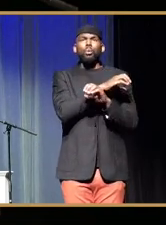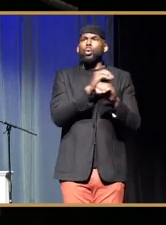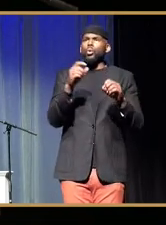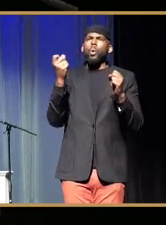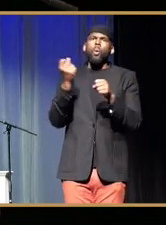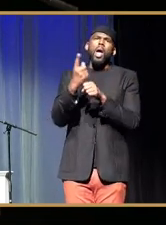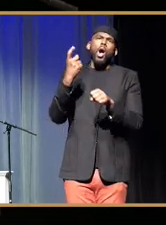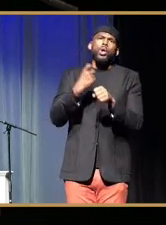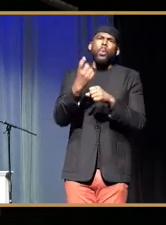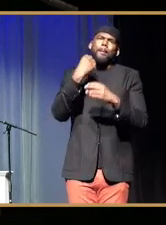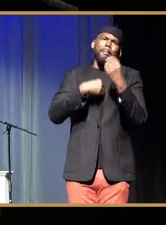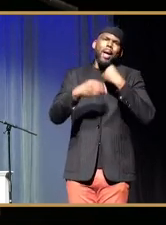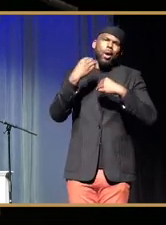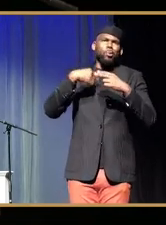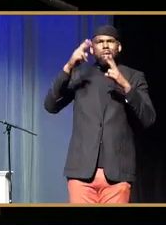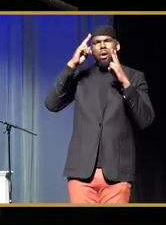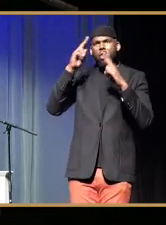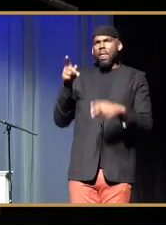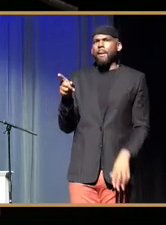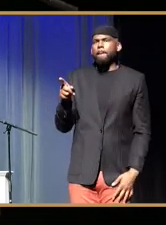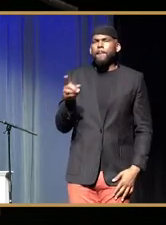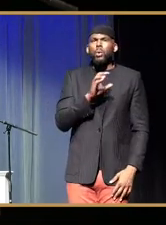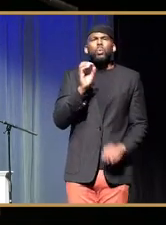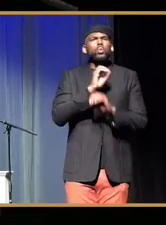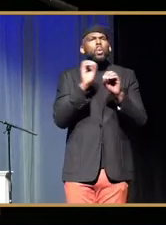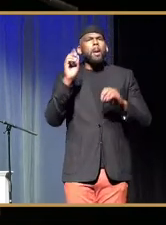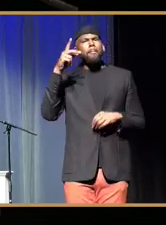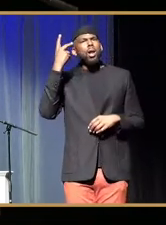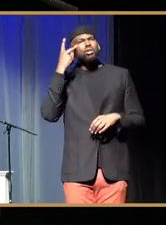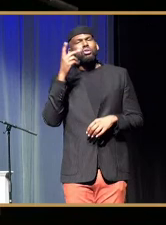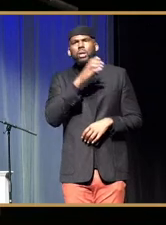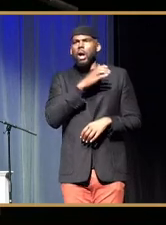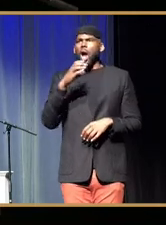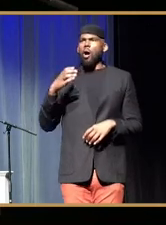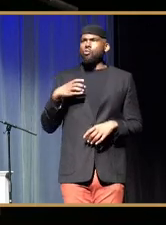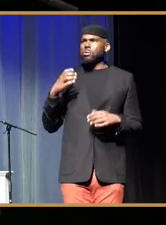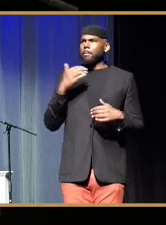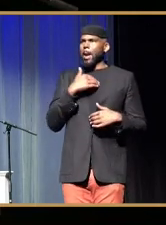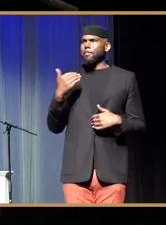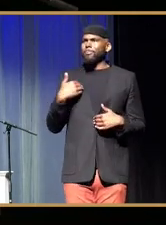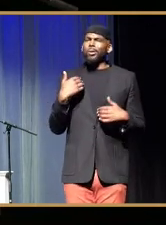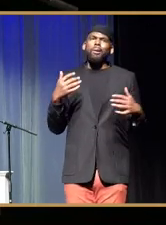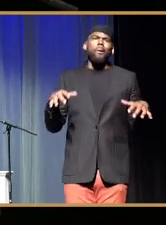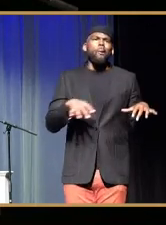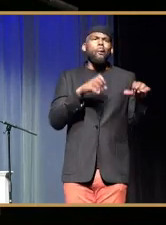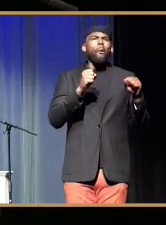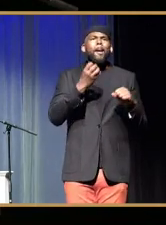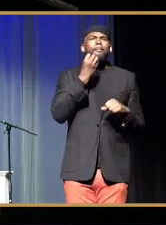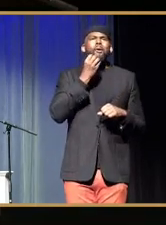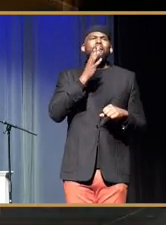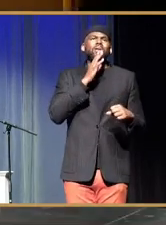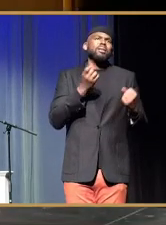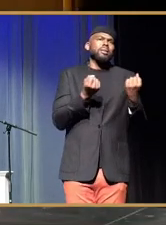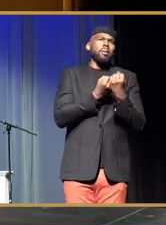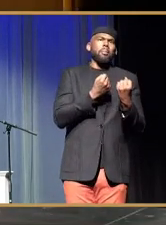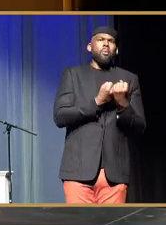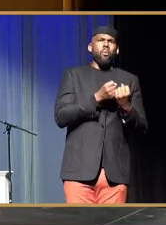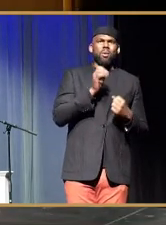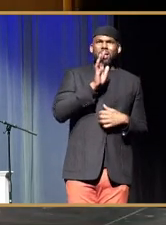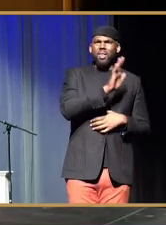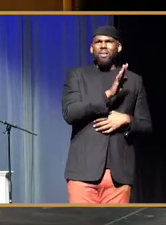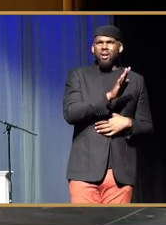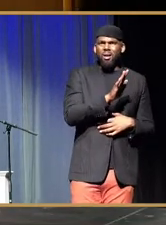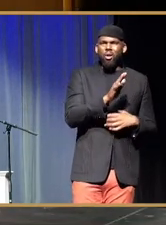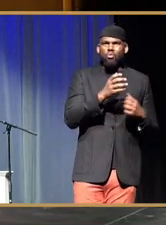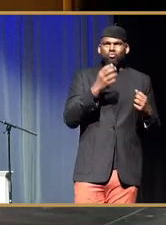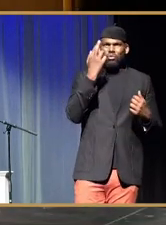honor. There were no politicians and members of Congress holding annual breakfasts in support of their cause.